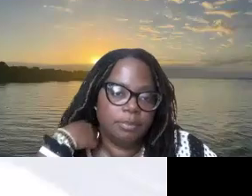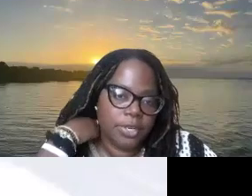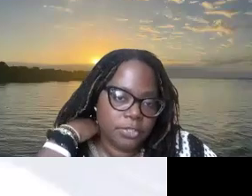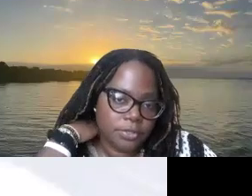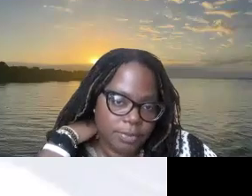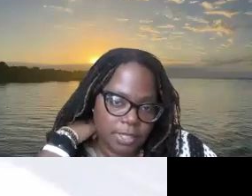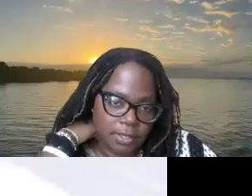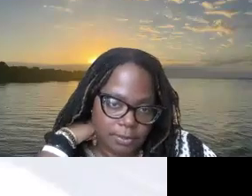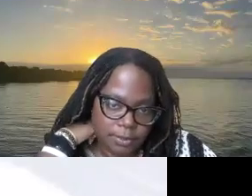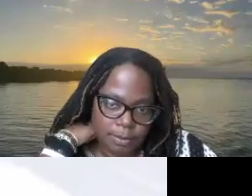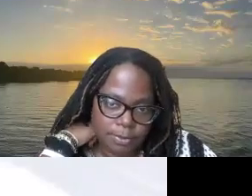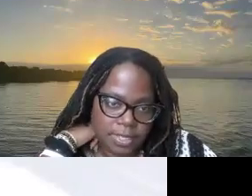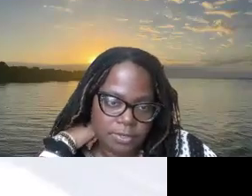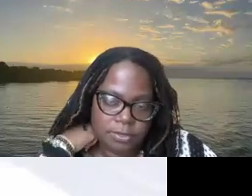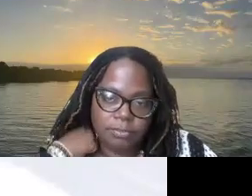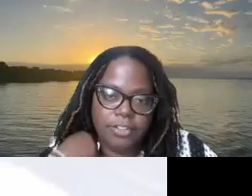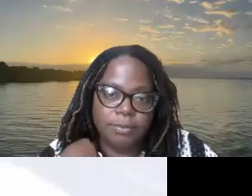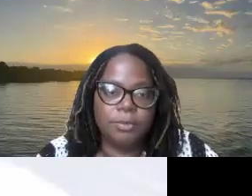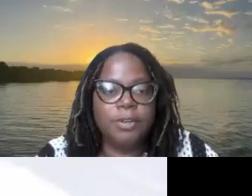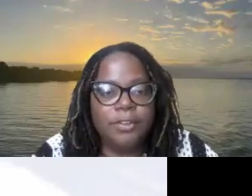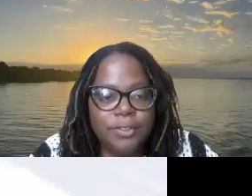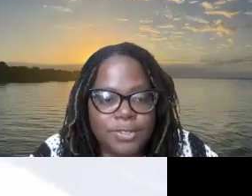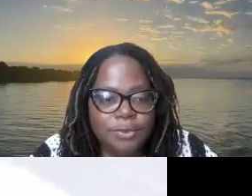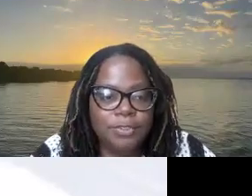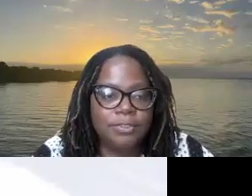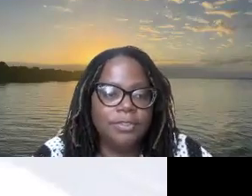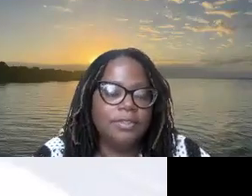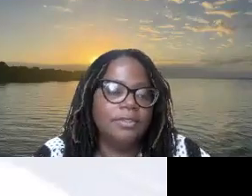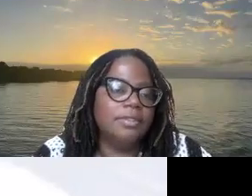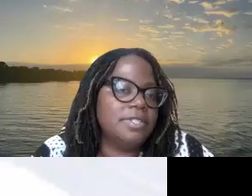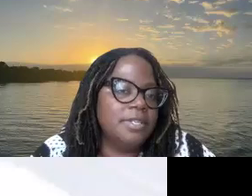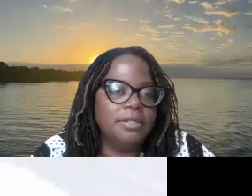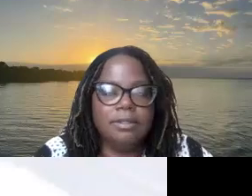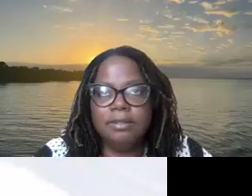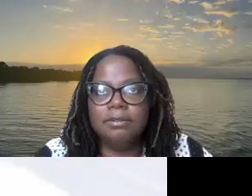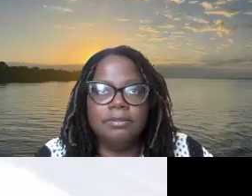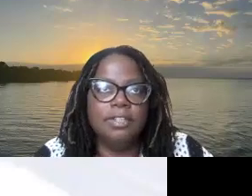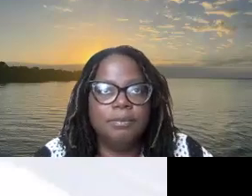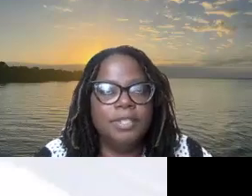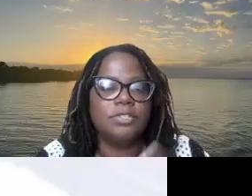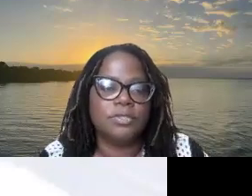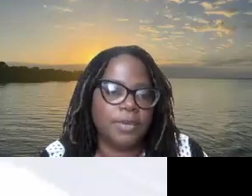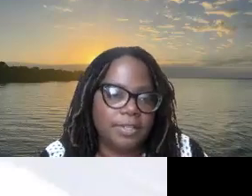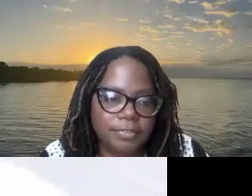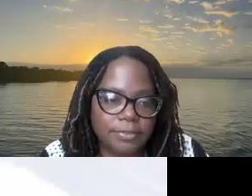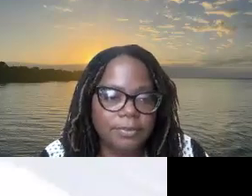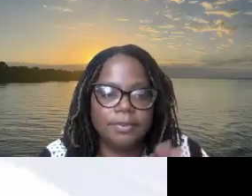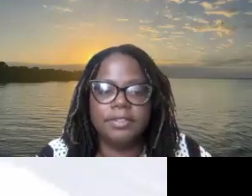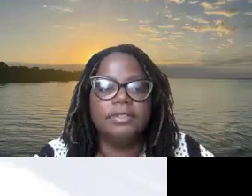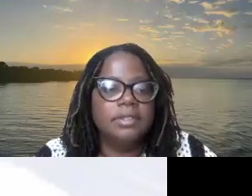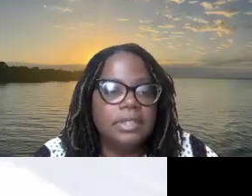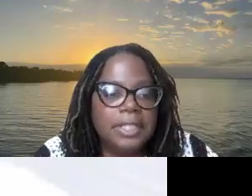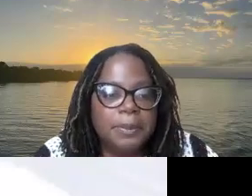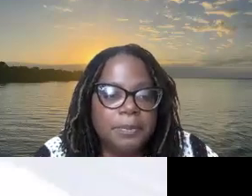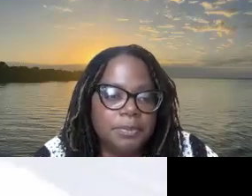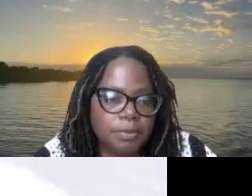And then pressure to be or to represent a certain family or partner. So if you're, say, a minister's wife